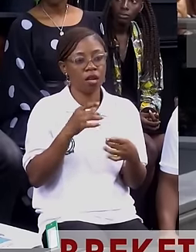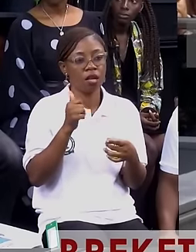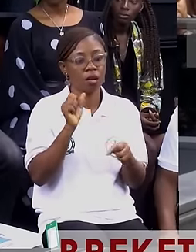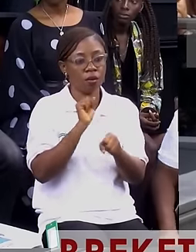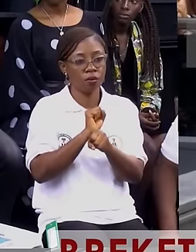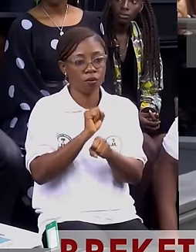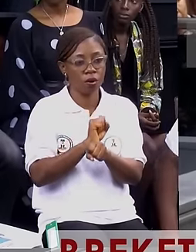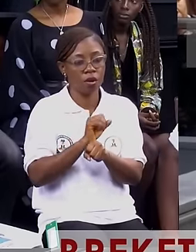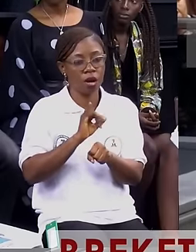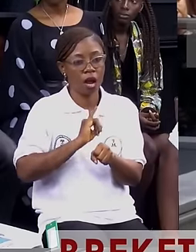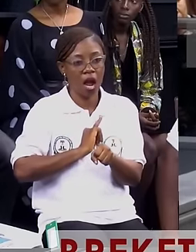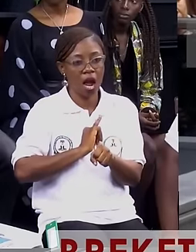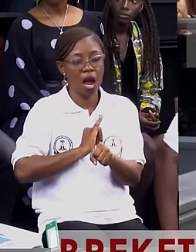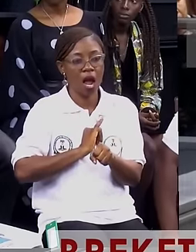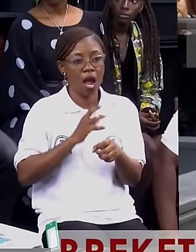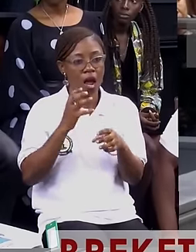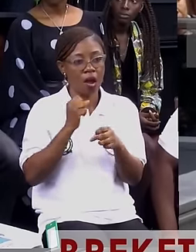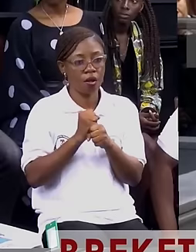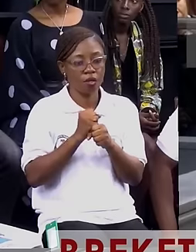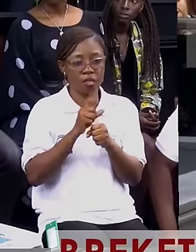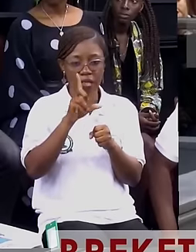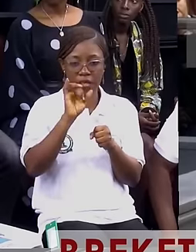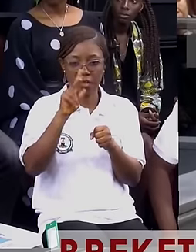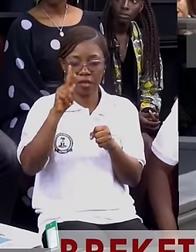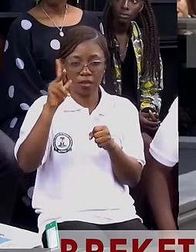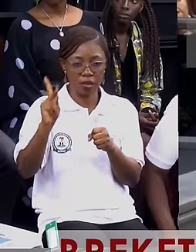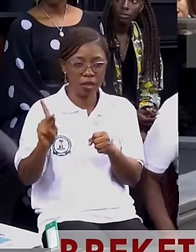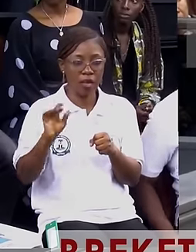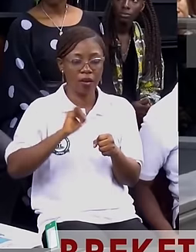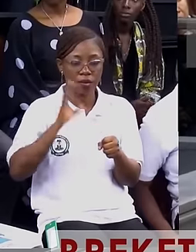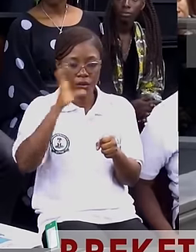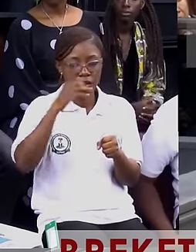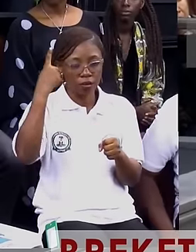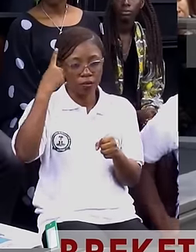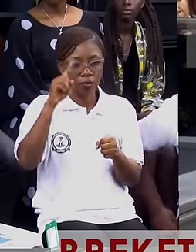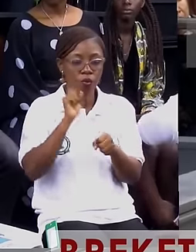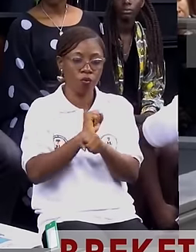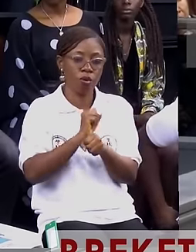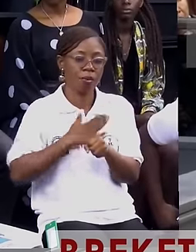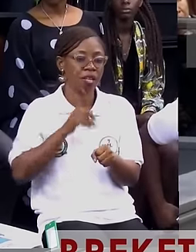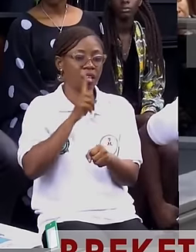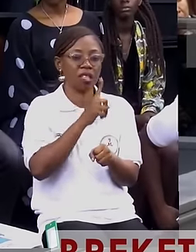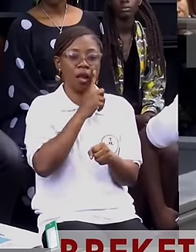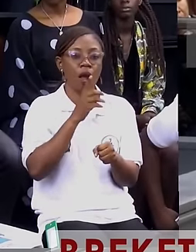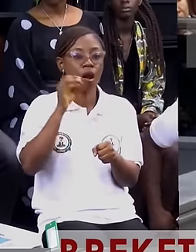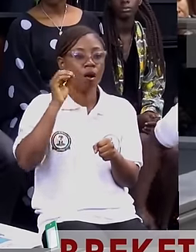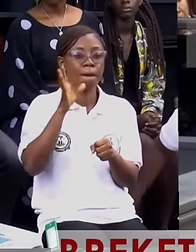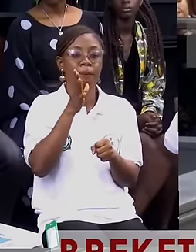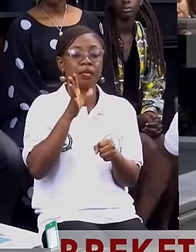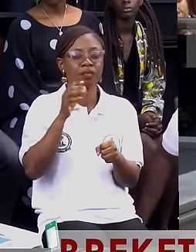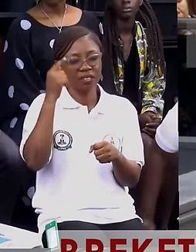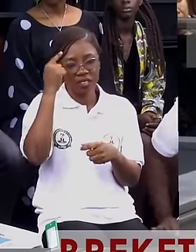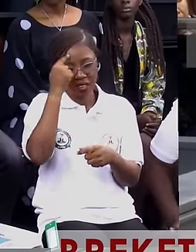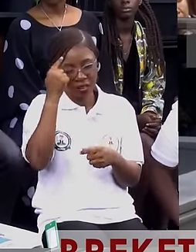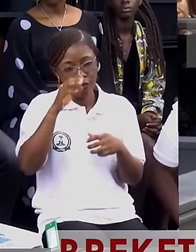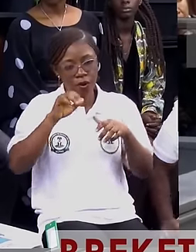job. I got a link. I was looking for a job. I'm a single mom, so I was thinking of how I can